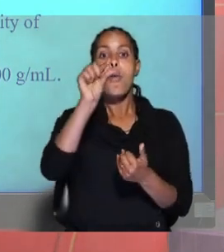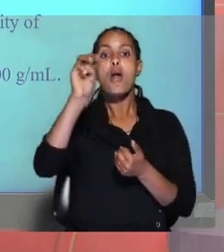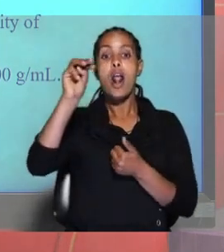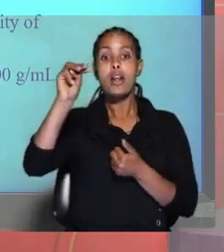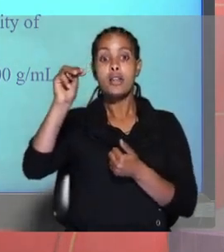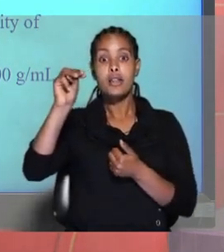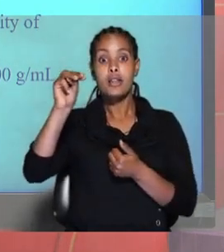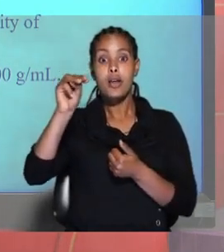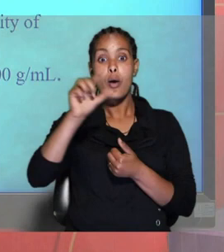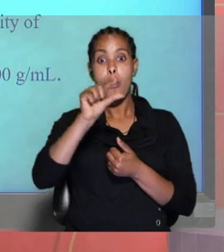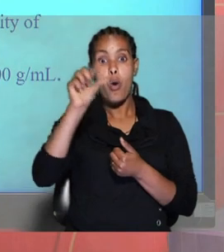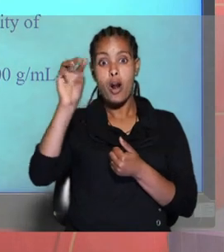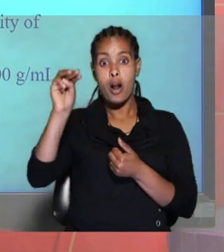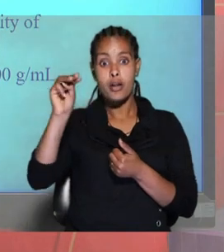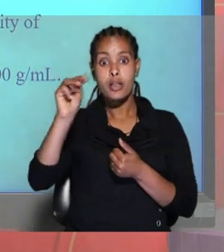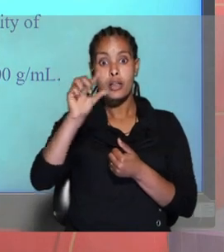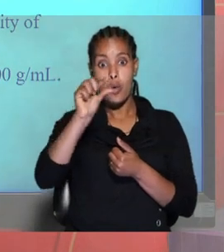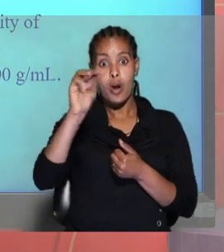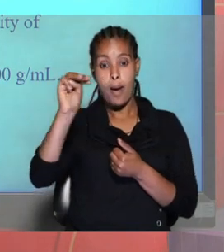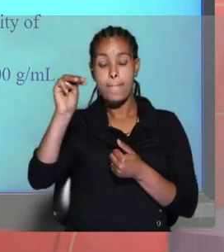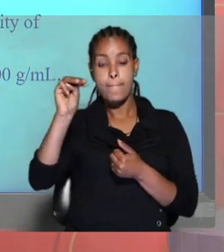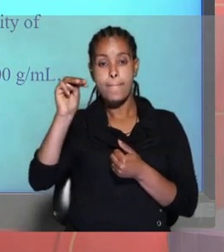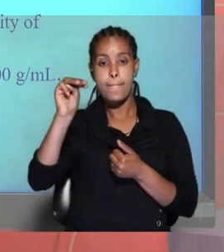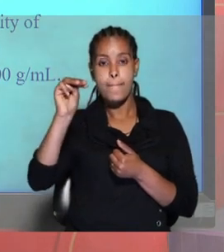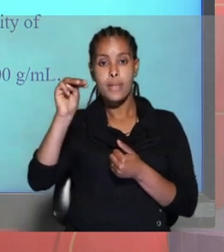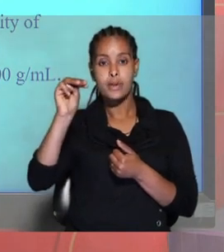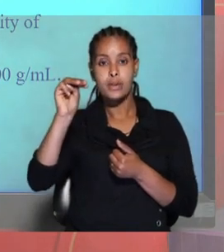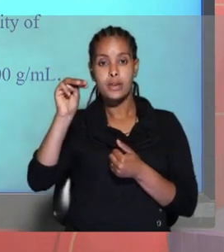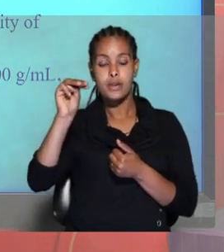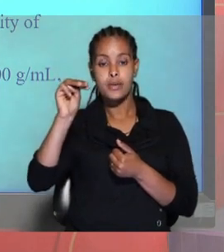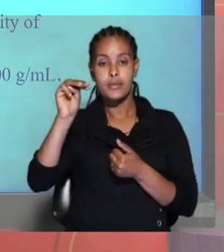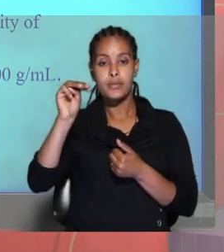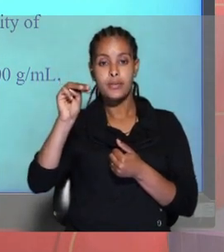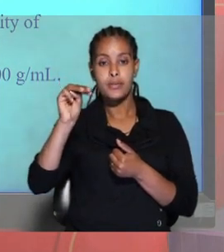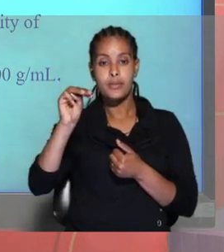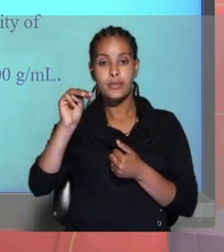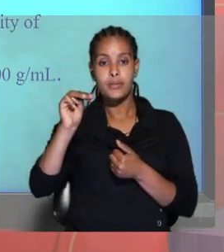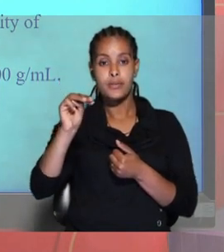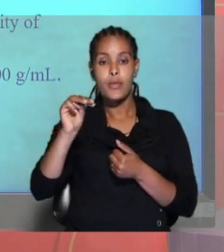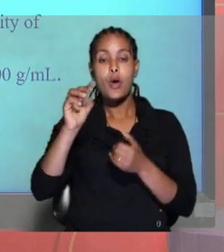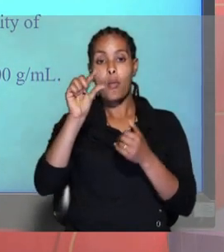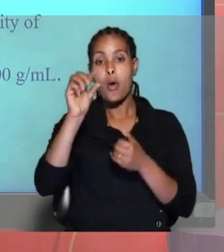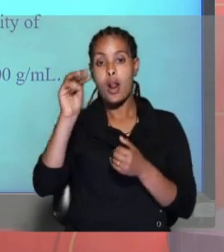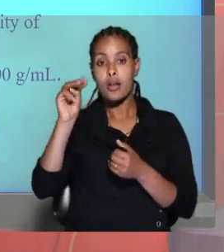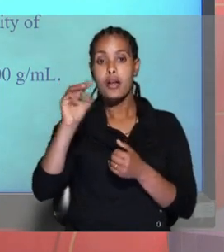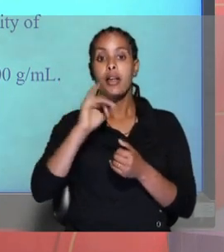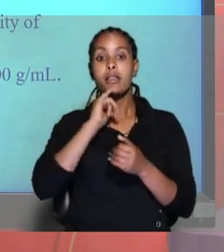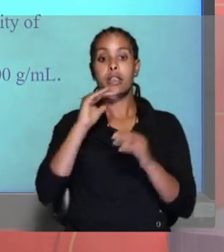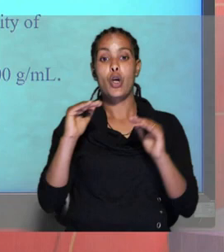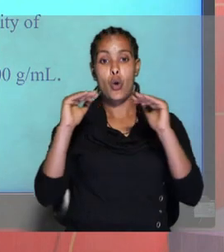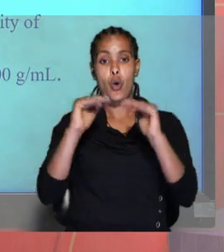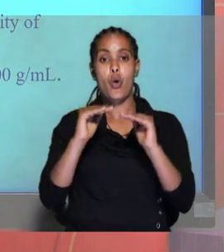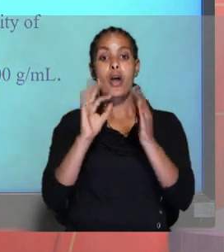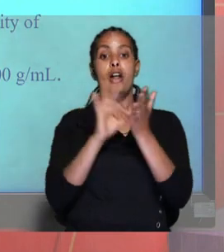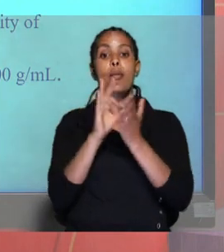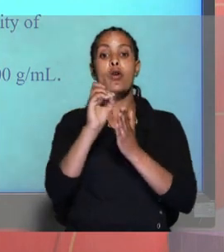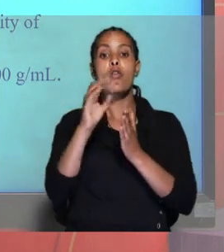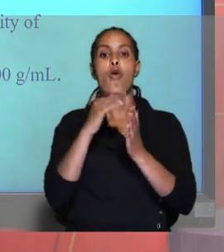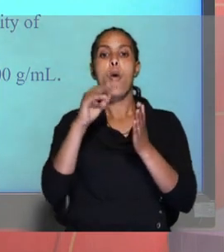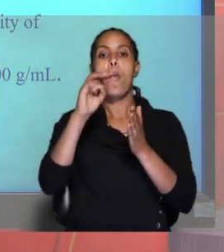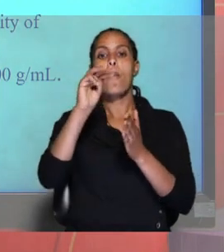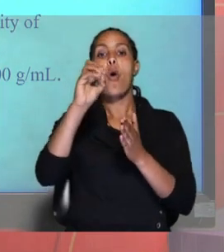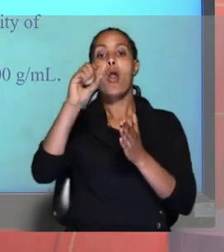molality, small m, molality of the solution, molality equal number of mole